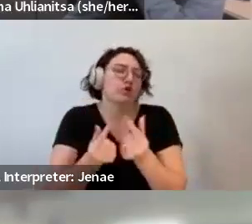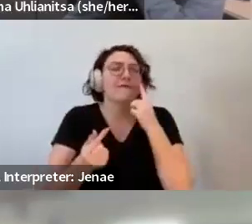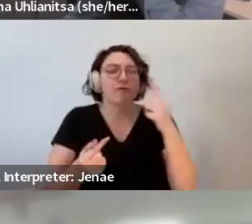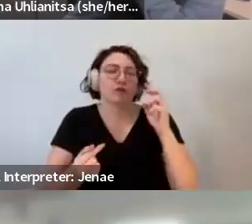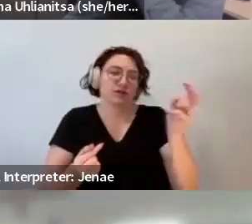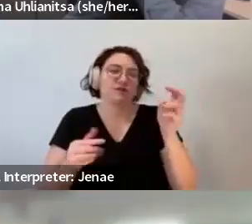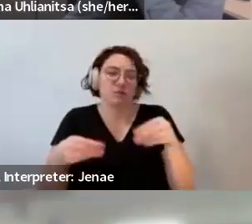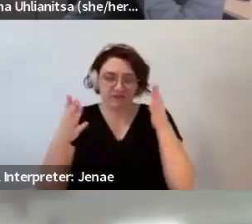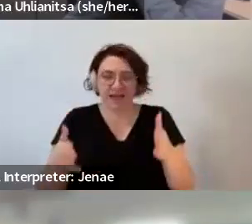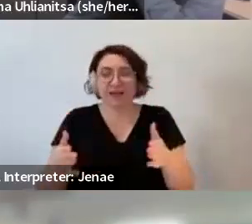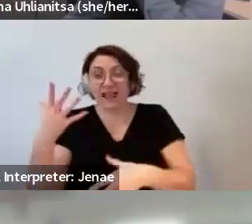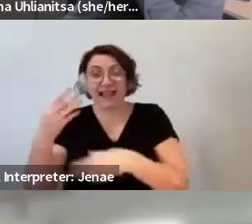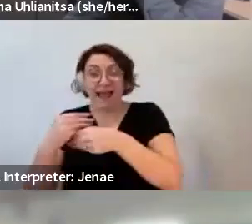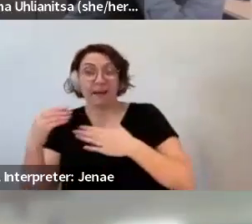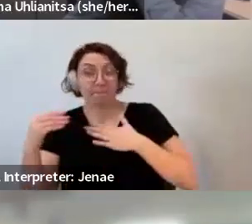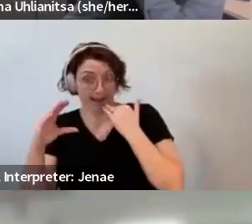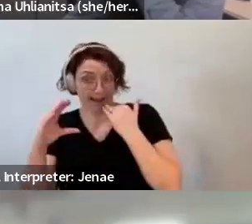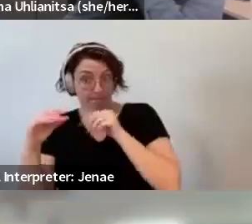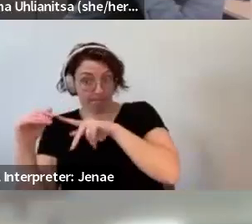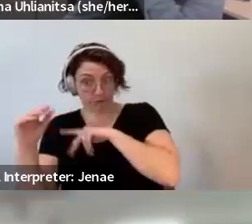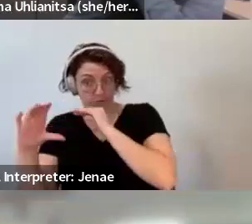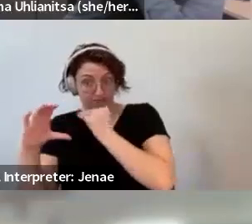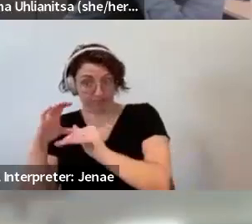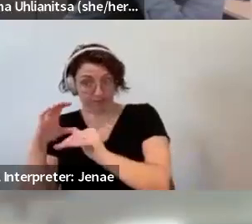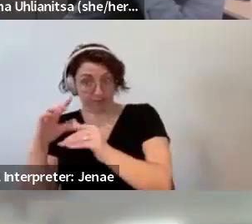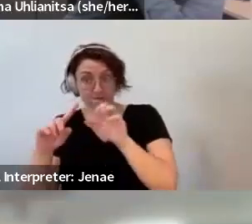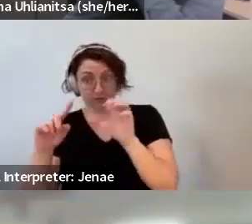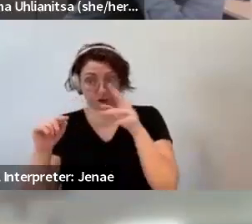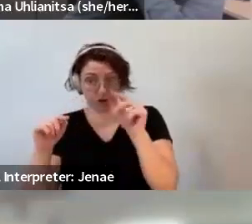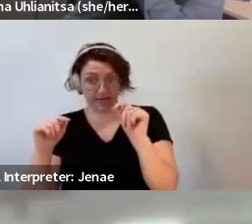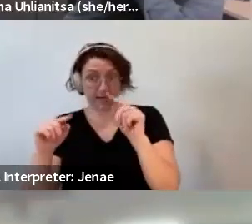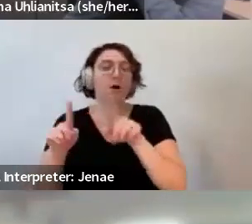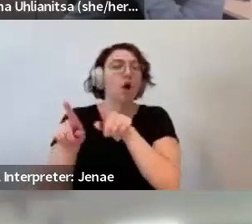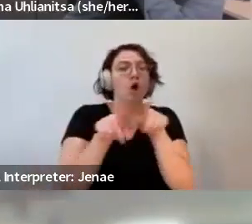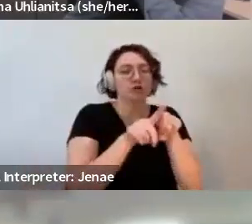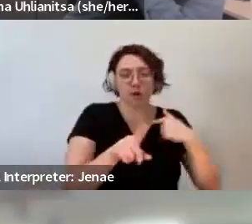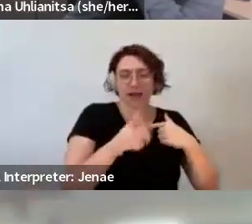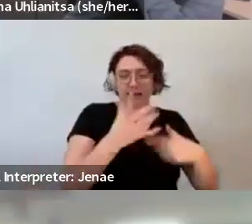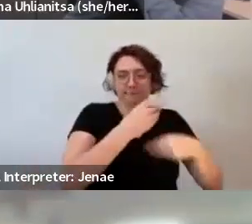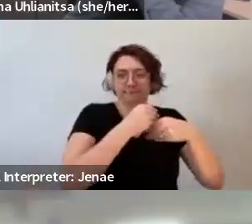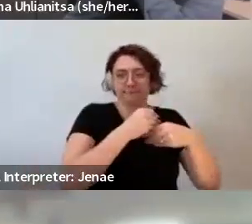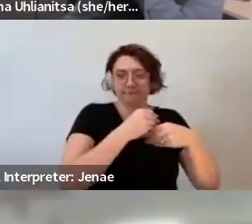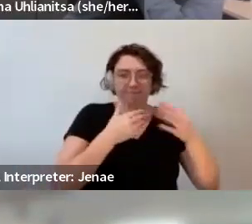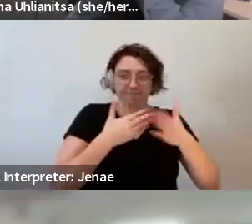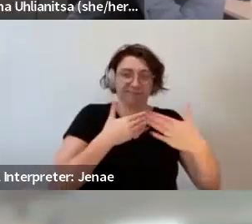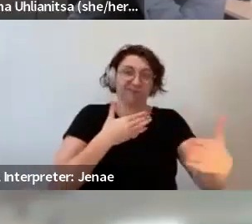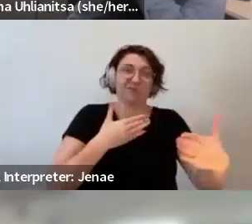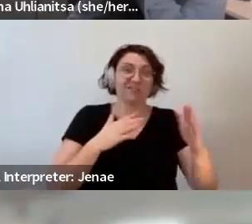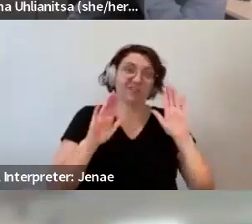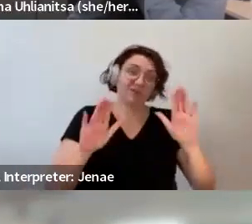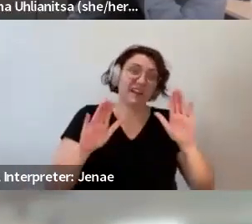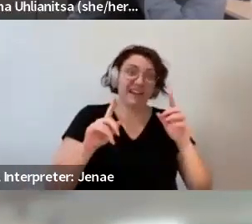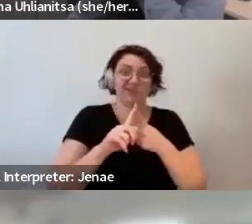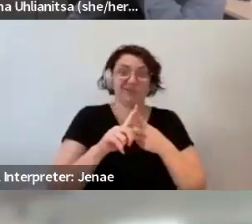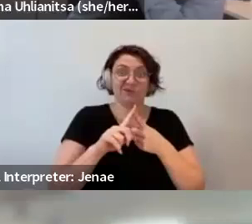I put my email in the chat if you want to email me. But as we're moving forward, it'd be great to be able to